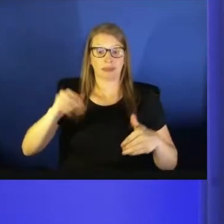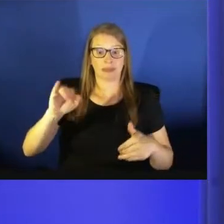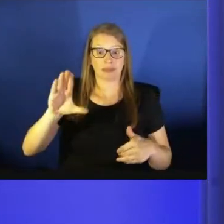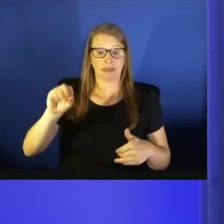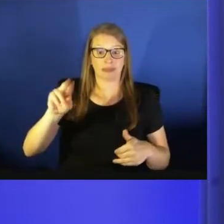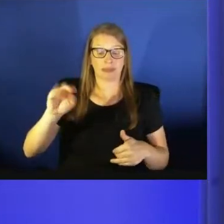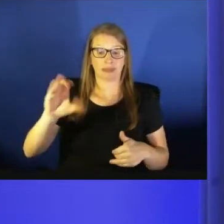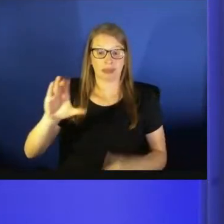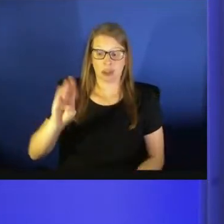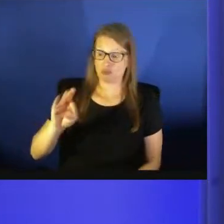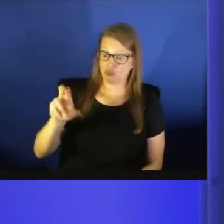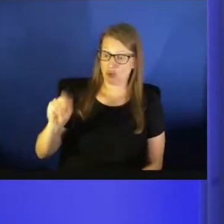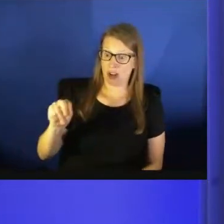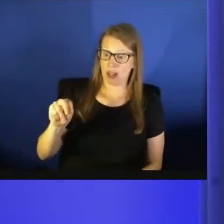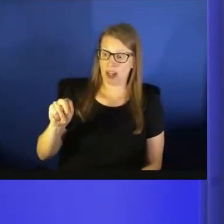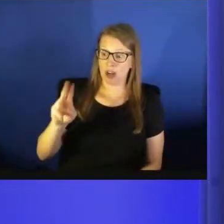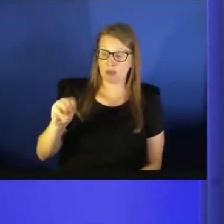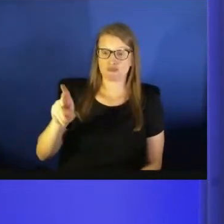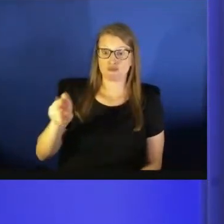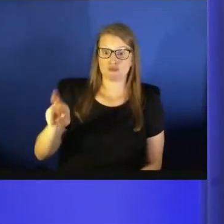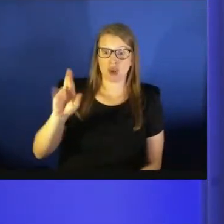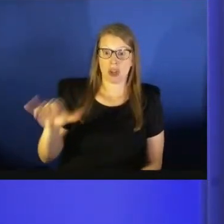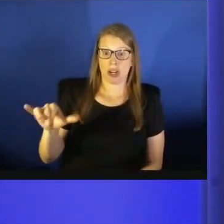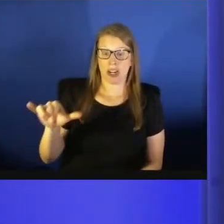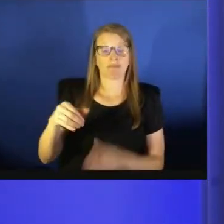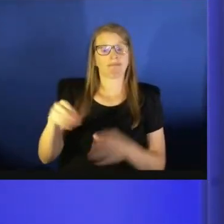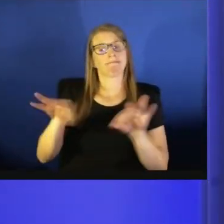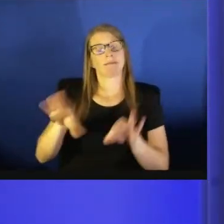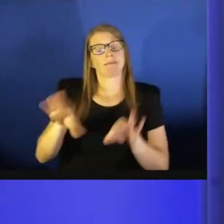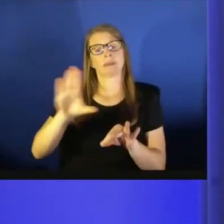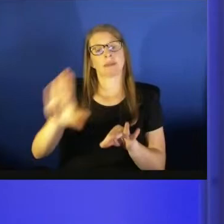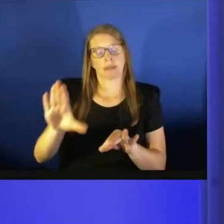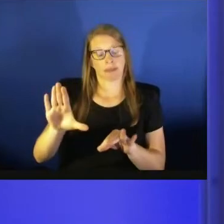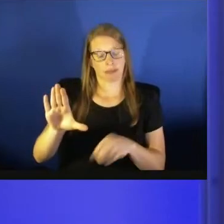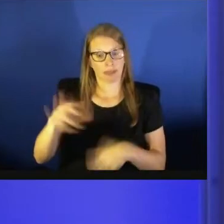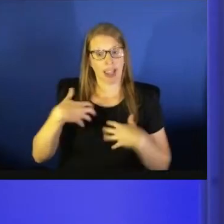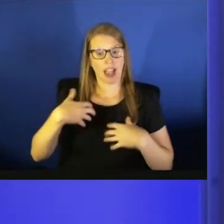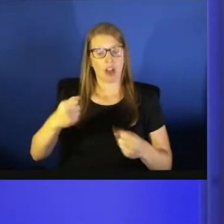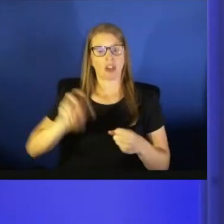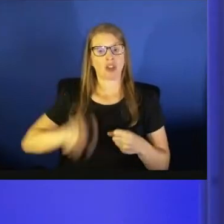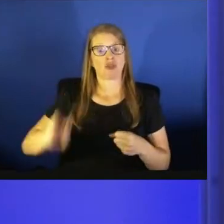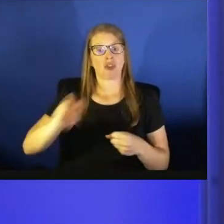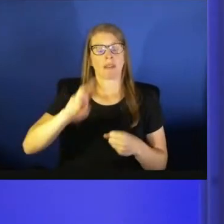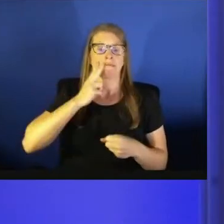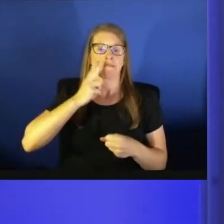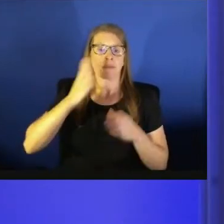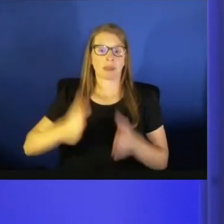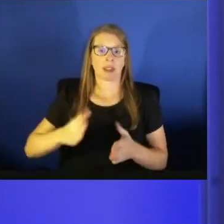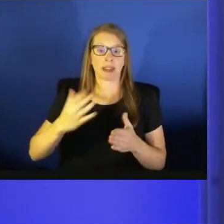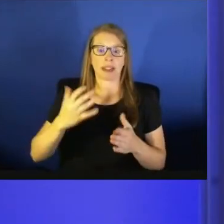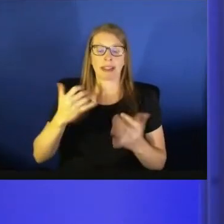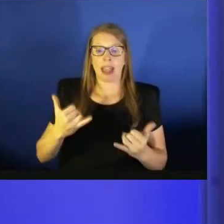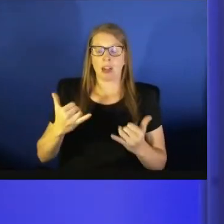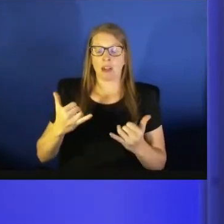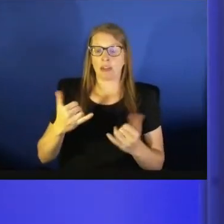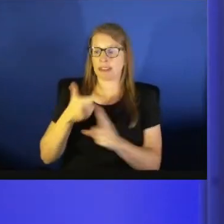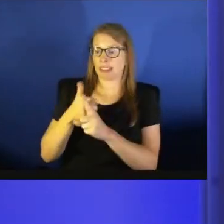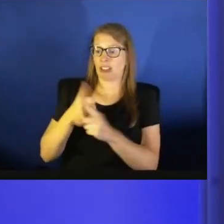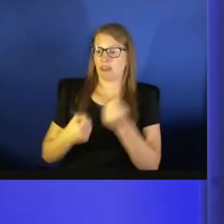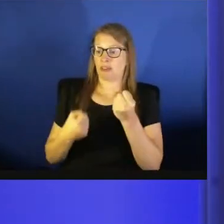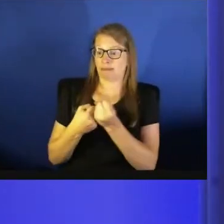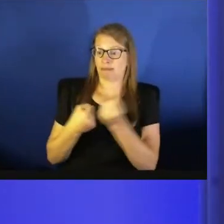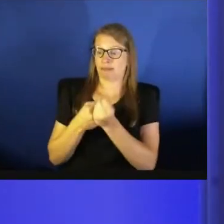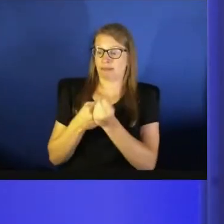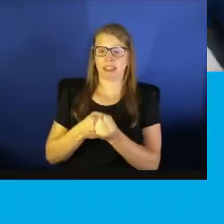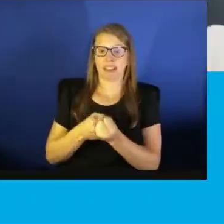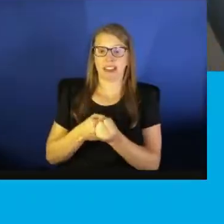Brian Doyle Murray shares his health journey as a former smoker and now self-health advocate. We'll see you back here live Wednesday at